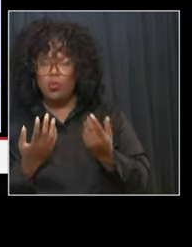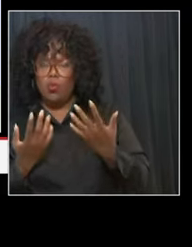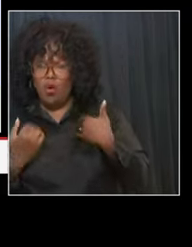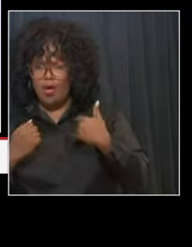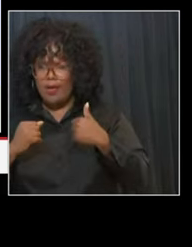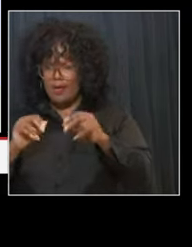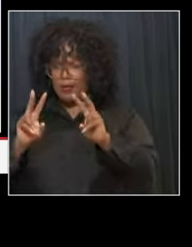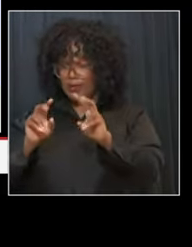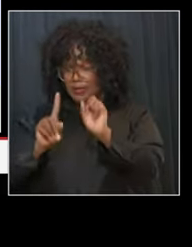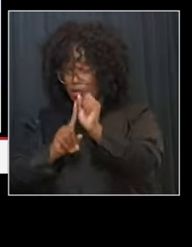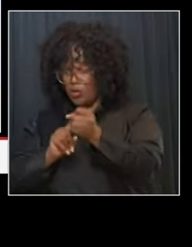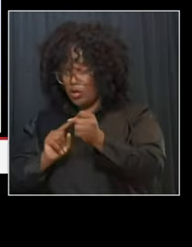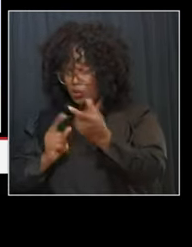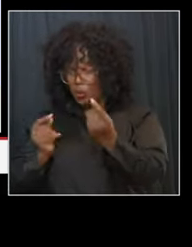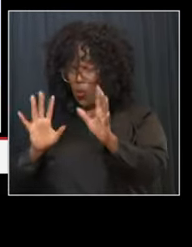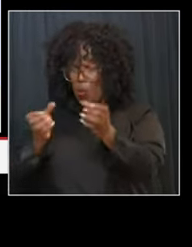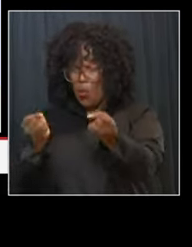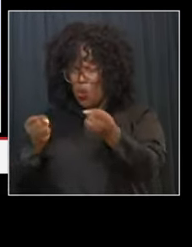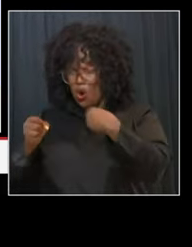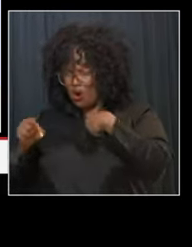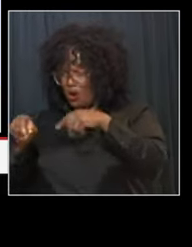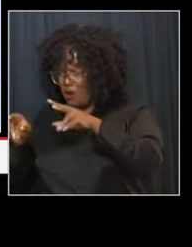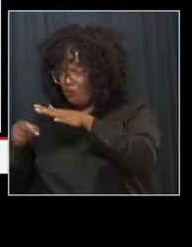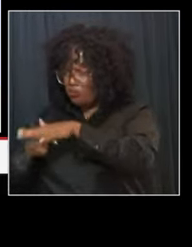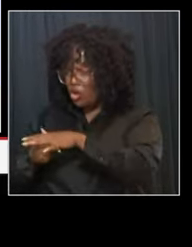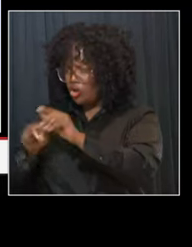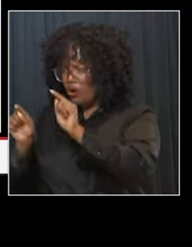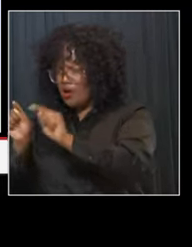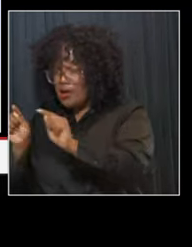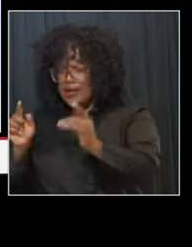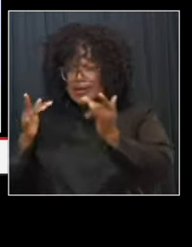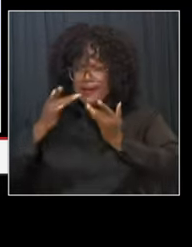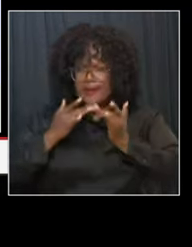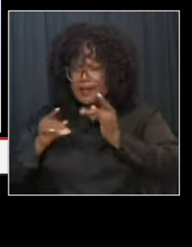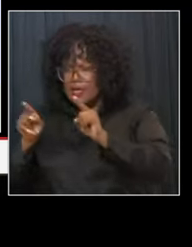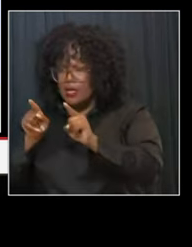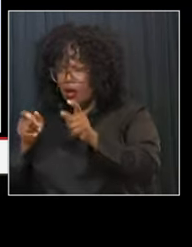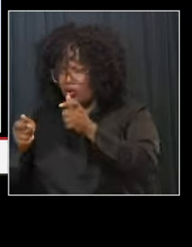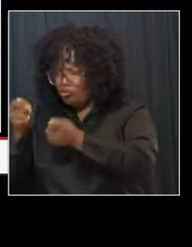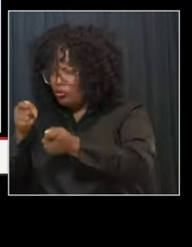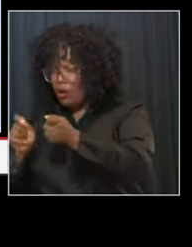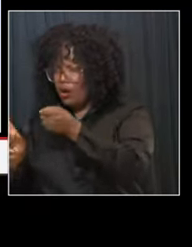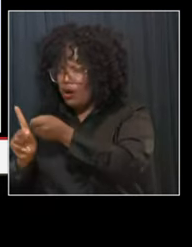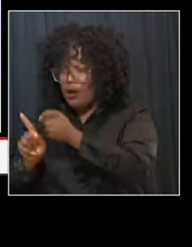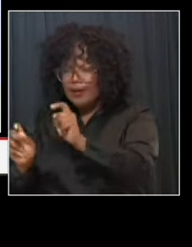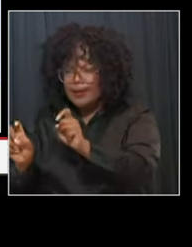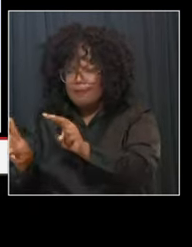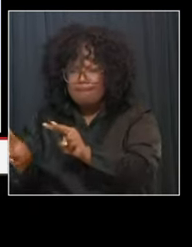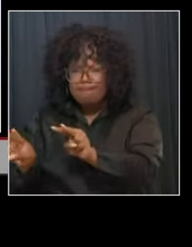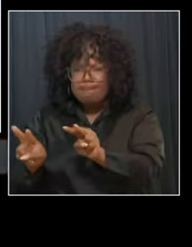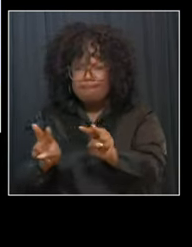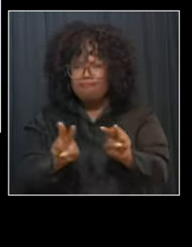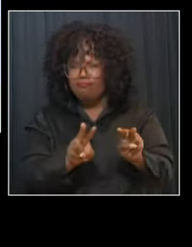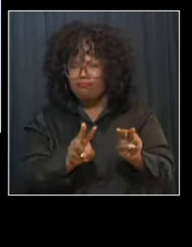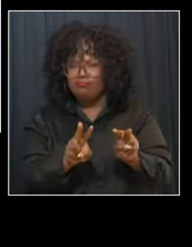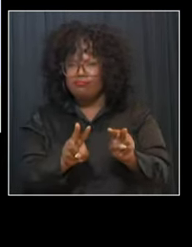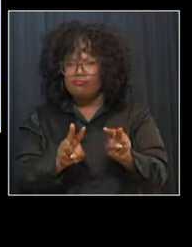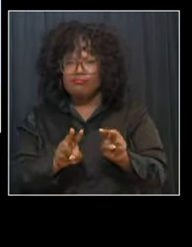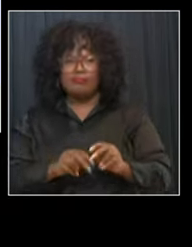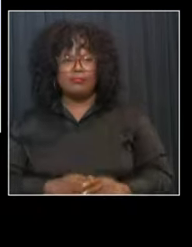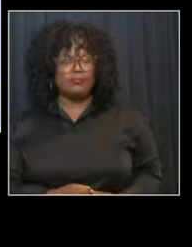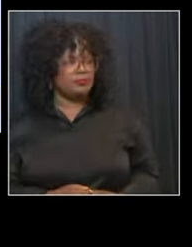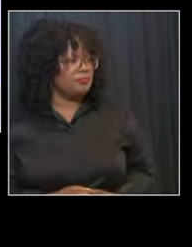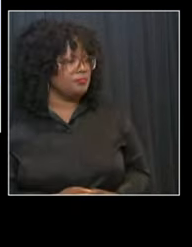they were normally need to deal with, as well as, and that you will need to deal with, as well as the implications of